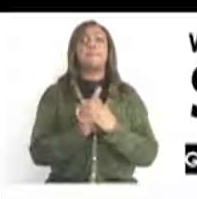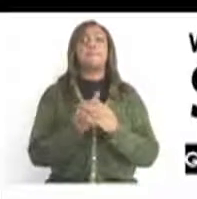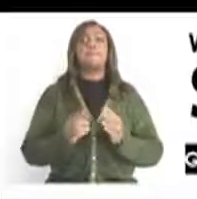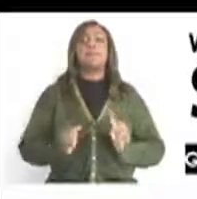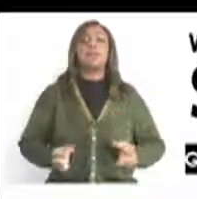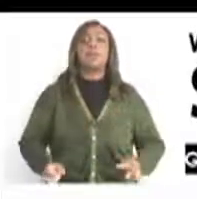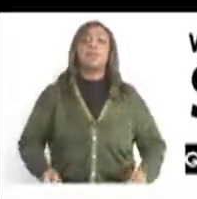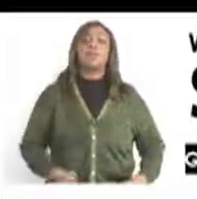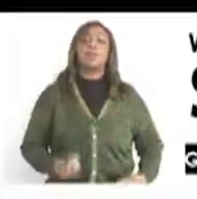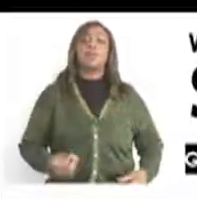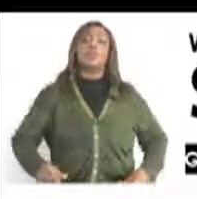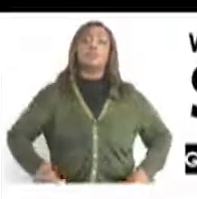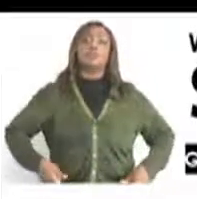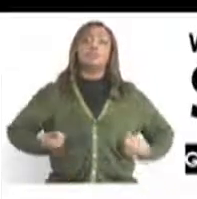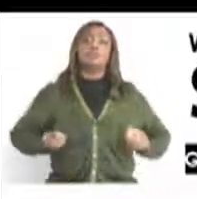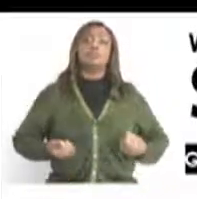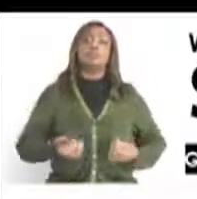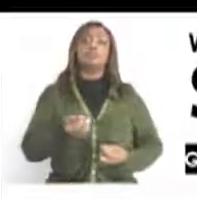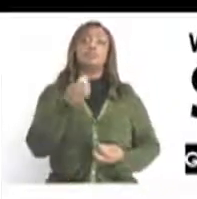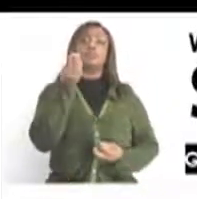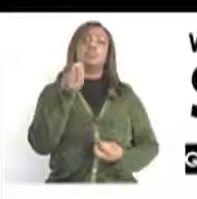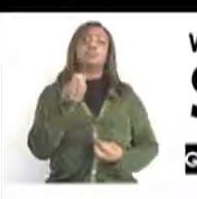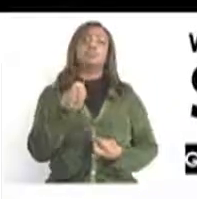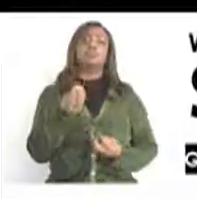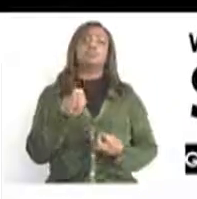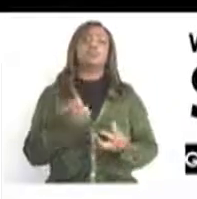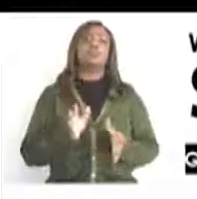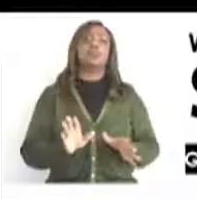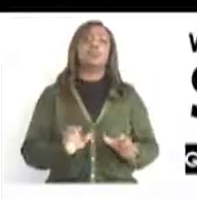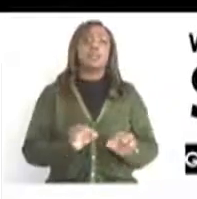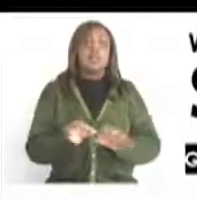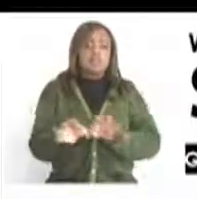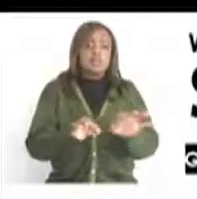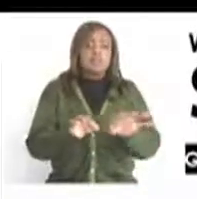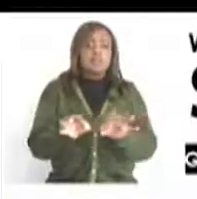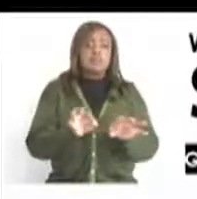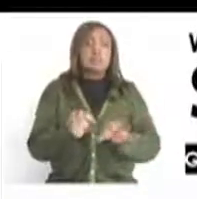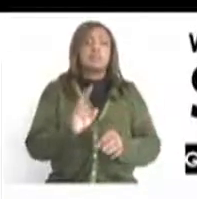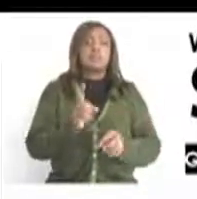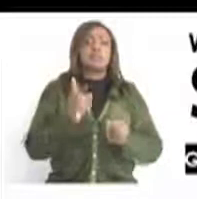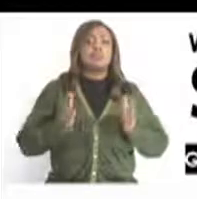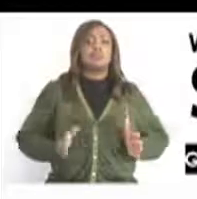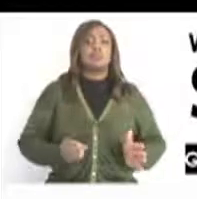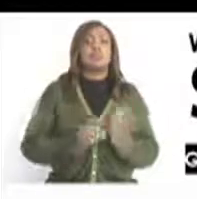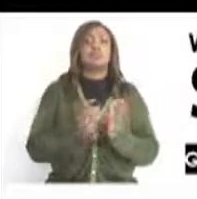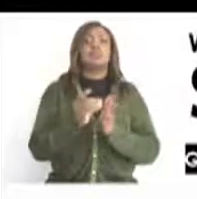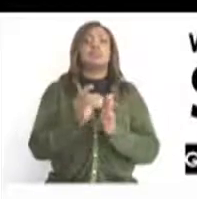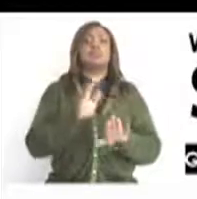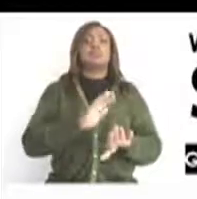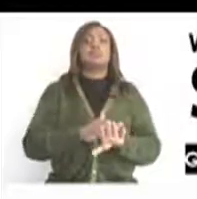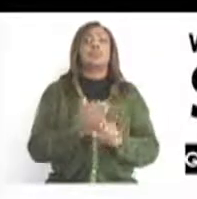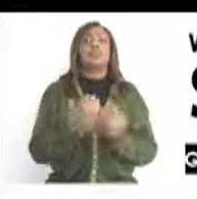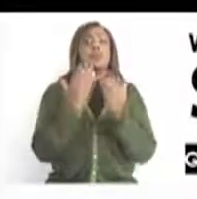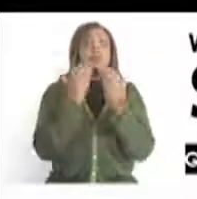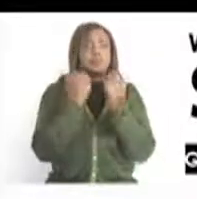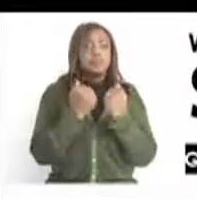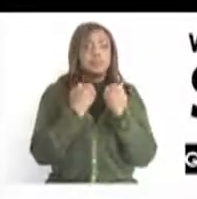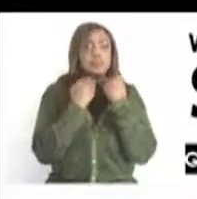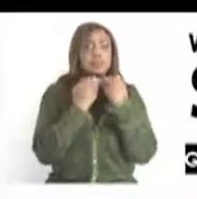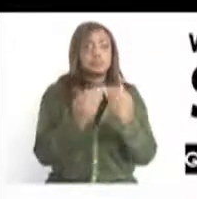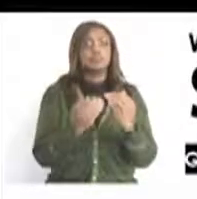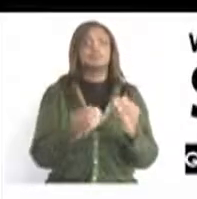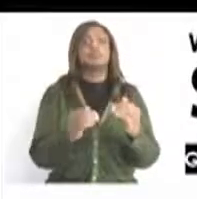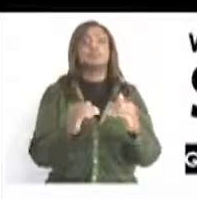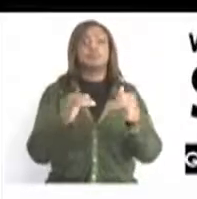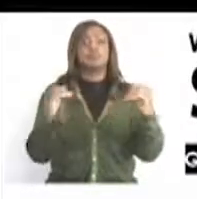sexual characteristics only. Explain their physical development and appreciate these important steps towards